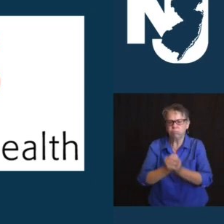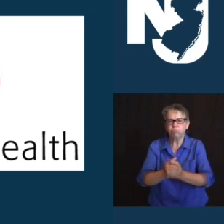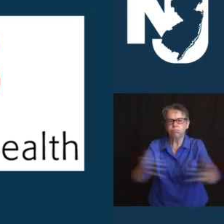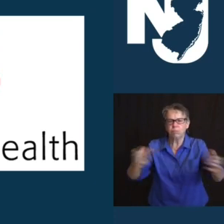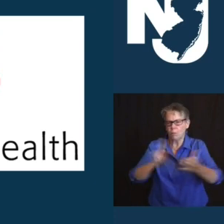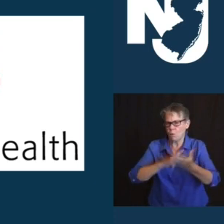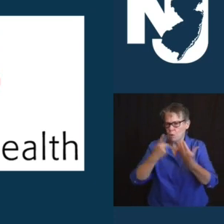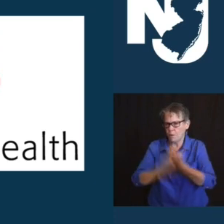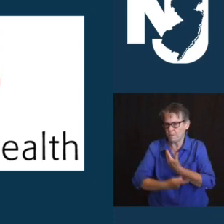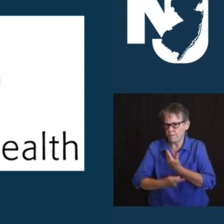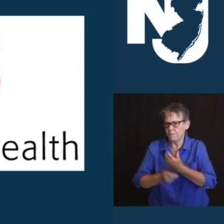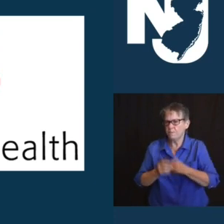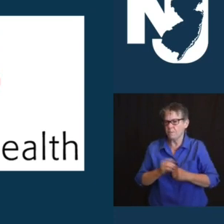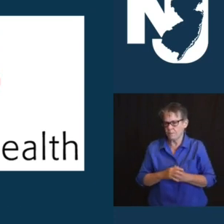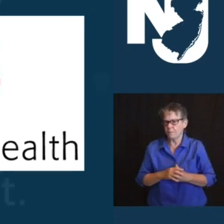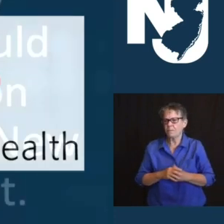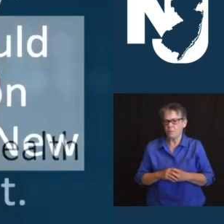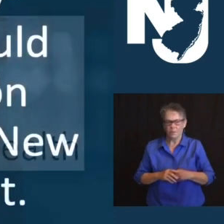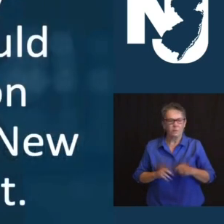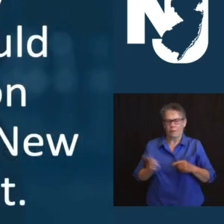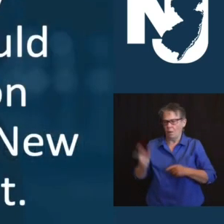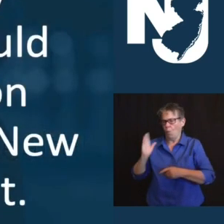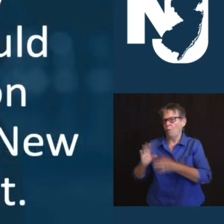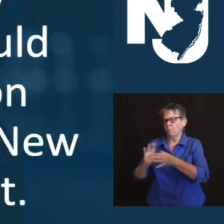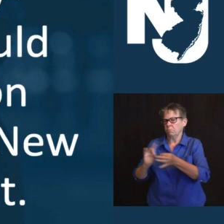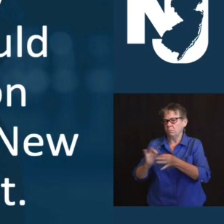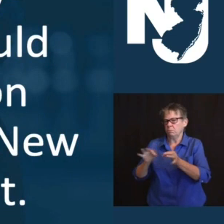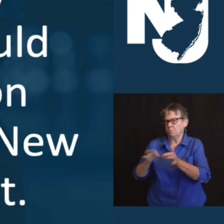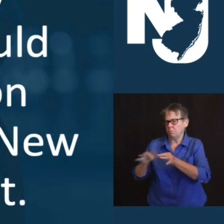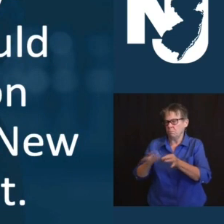make. Earlier today, I held a